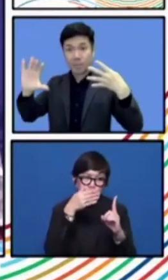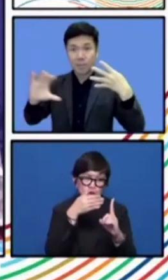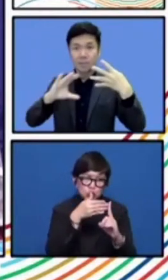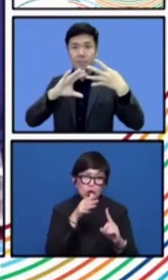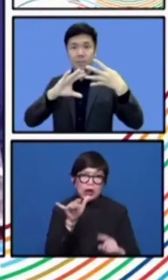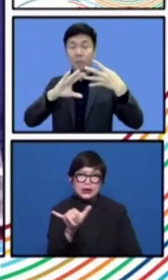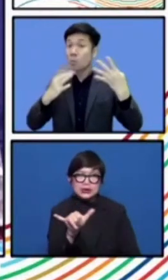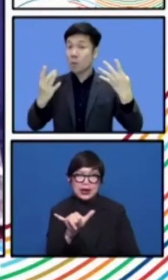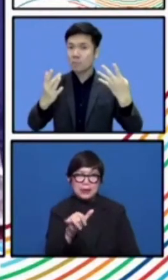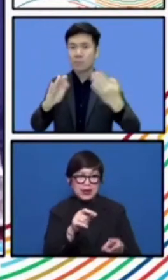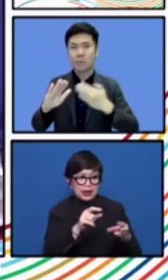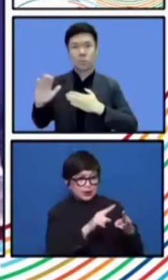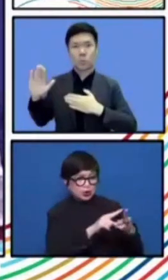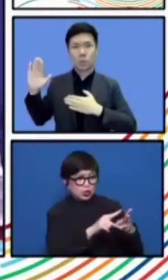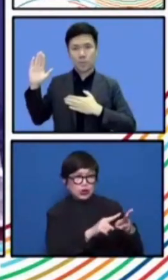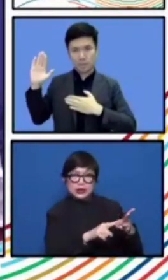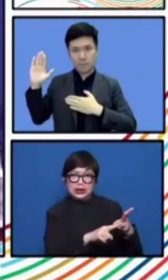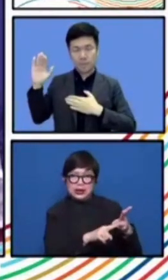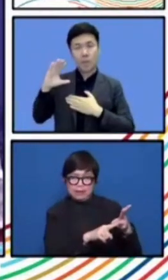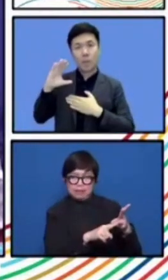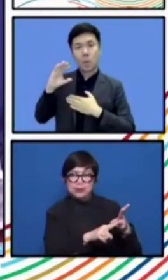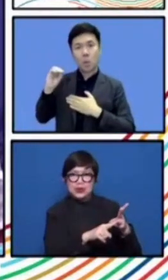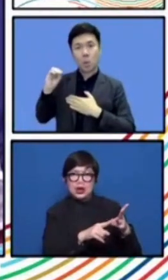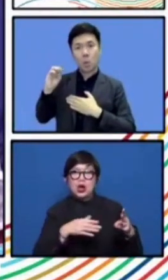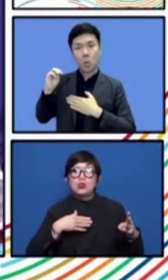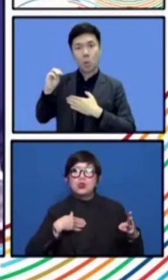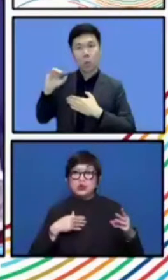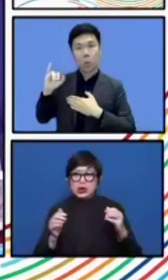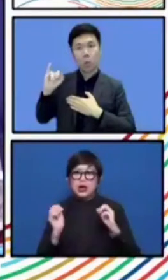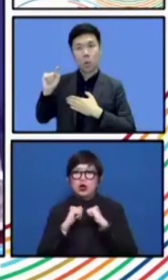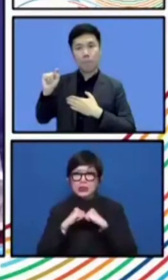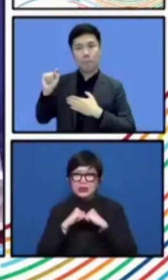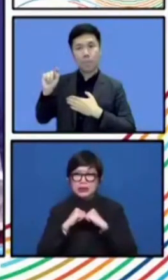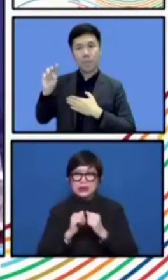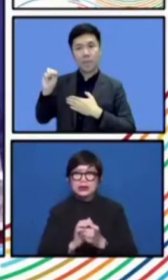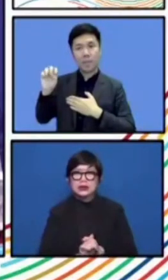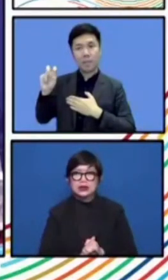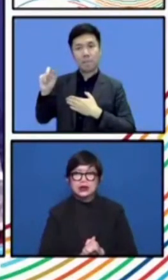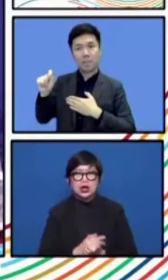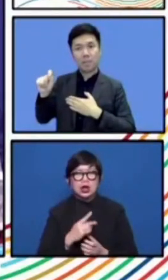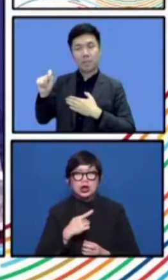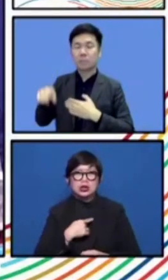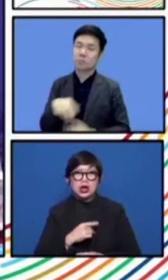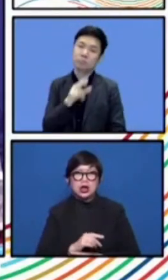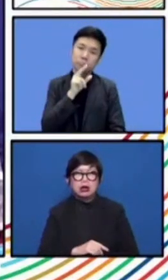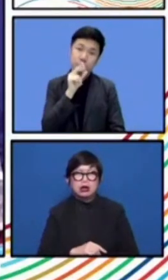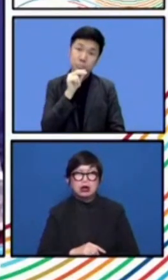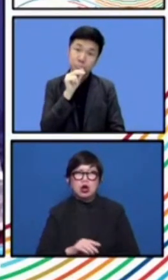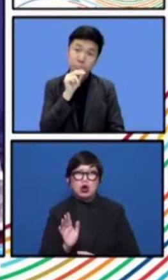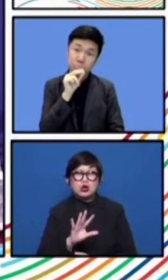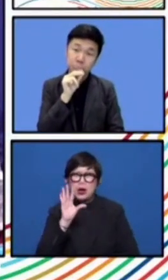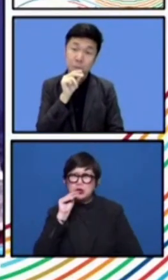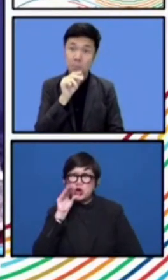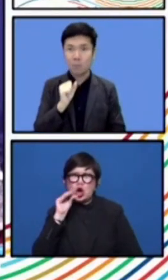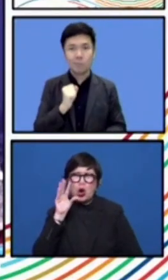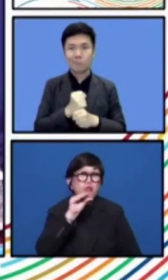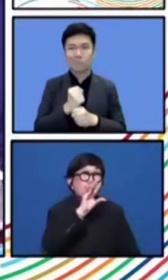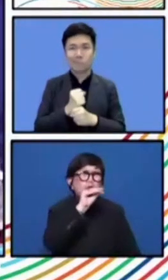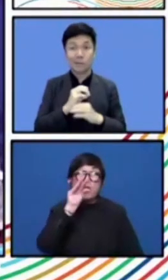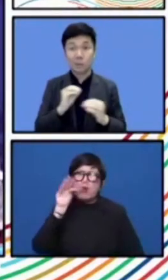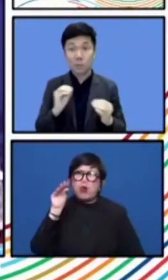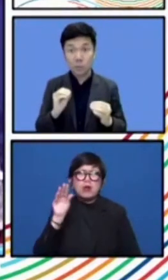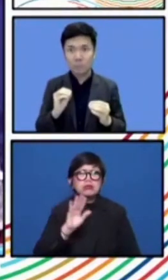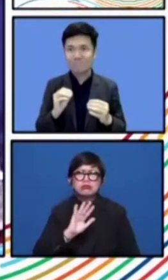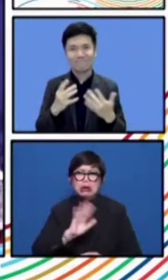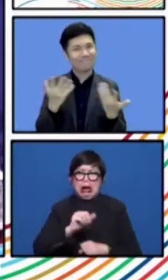I think it is no point having a lot of talk and no action we must be committed to the cause of